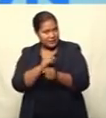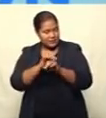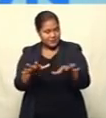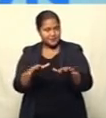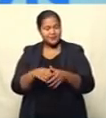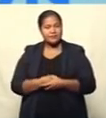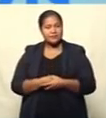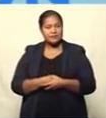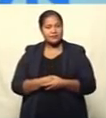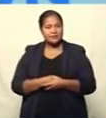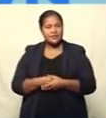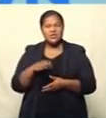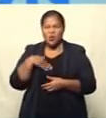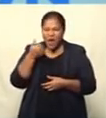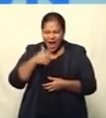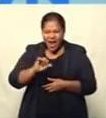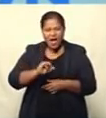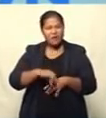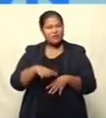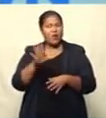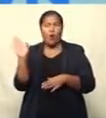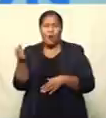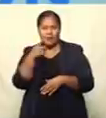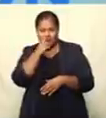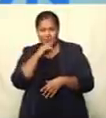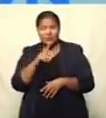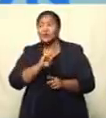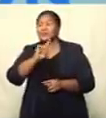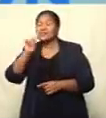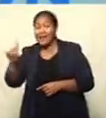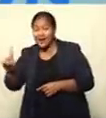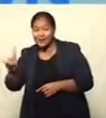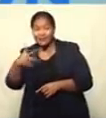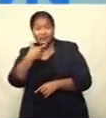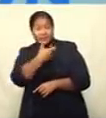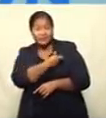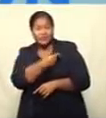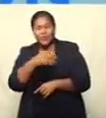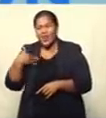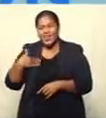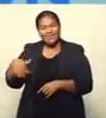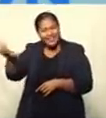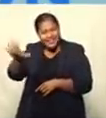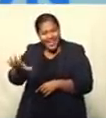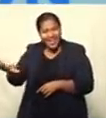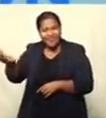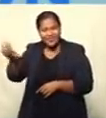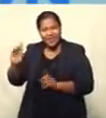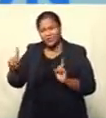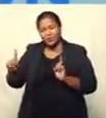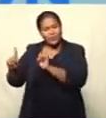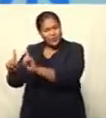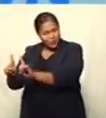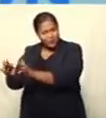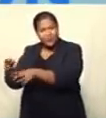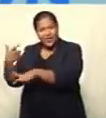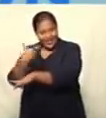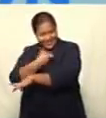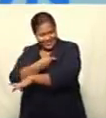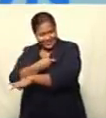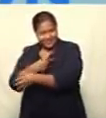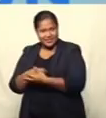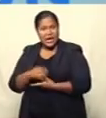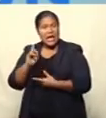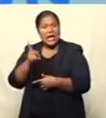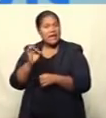just allowing individuals to appear at those vaccination sites who live around that area. So that kind of limits individuals. Otherwise, I